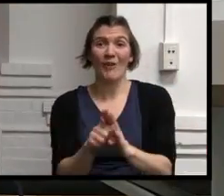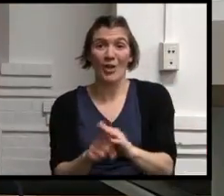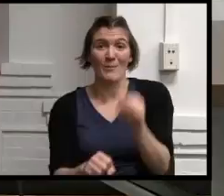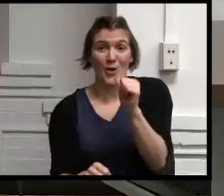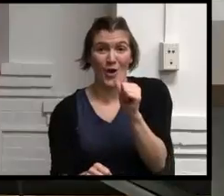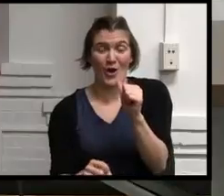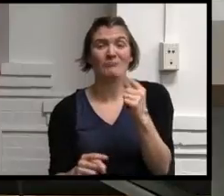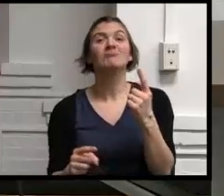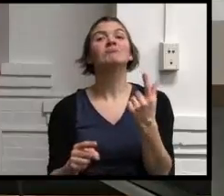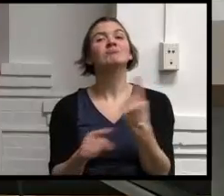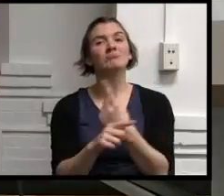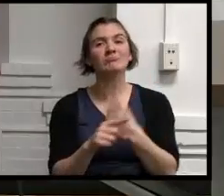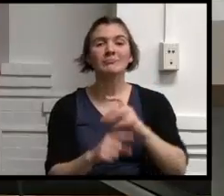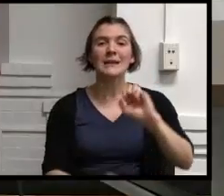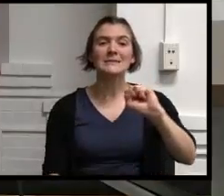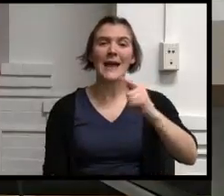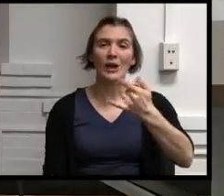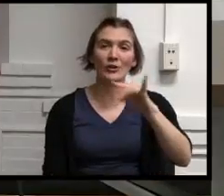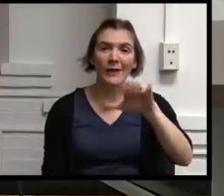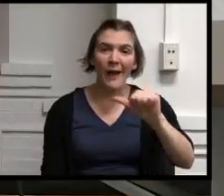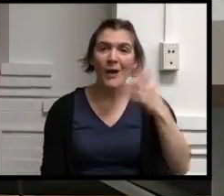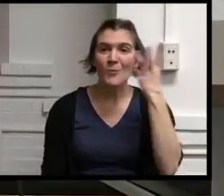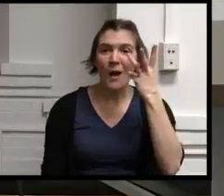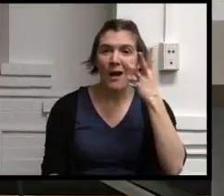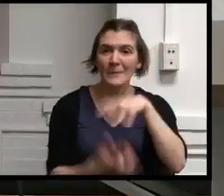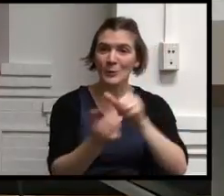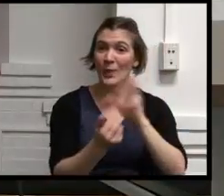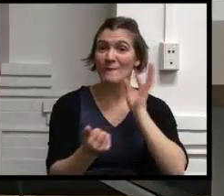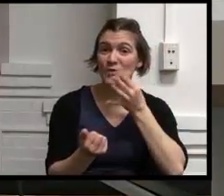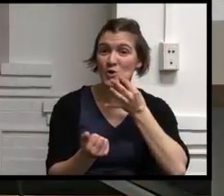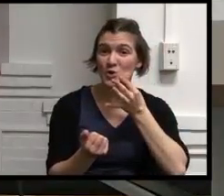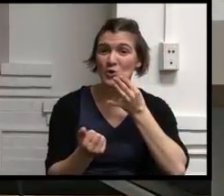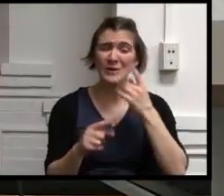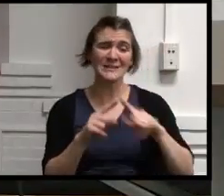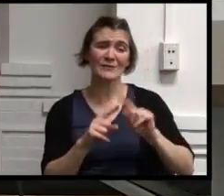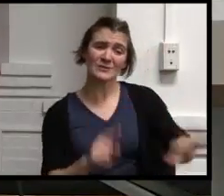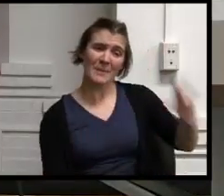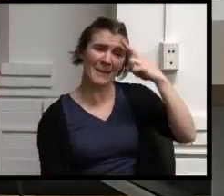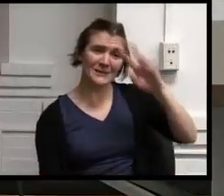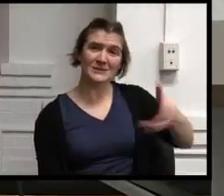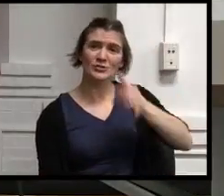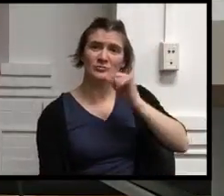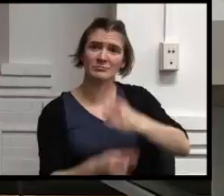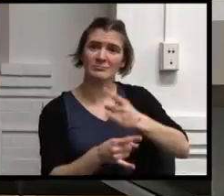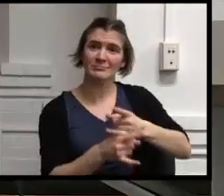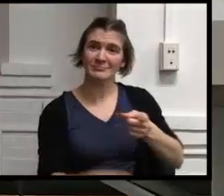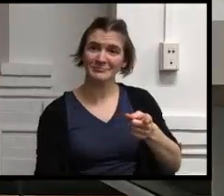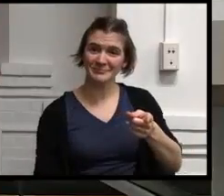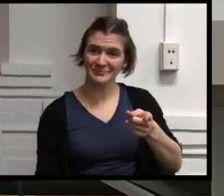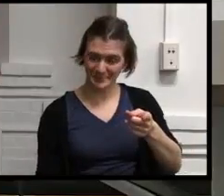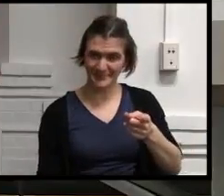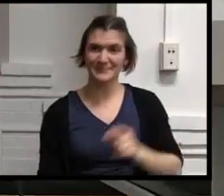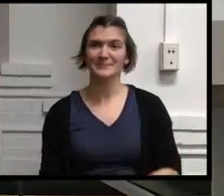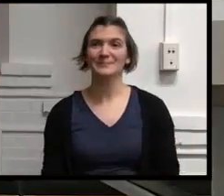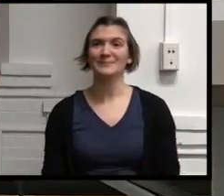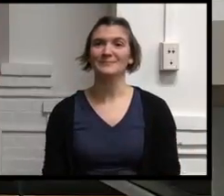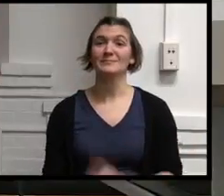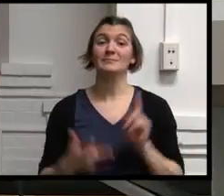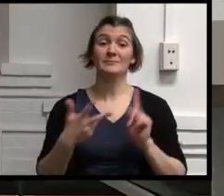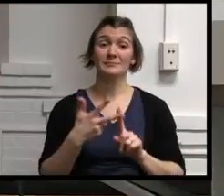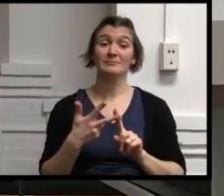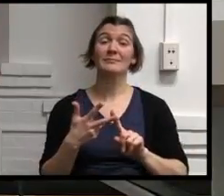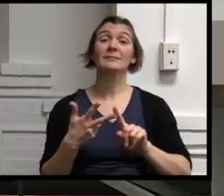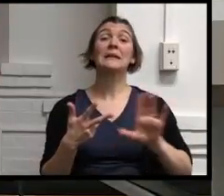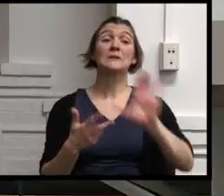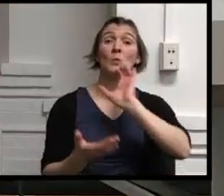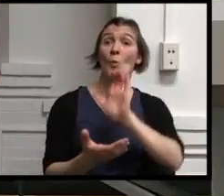bar featuring sangrias and Mexican drinks. And also Jose's